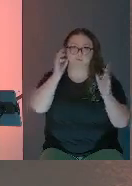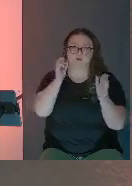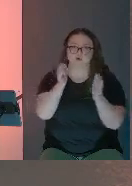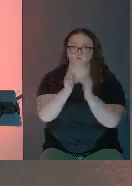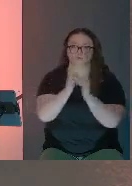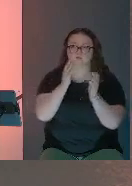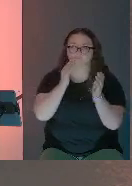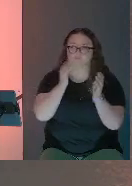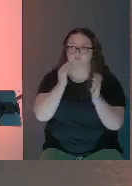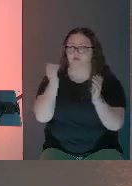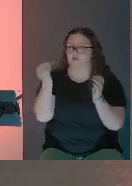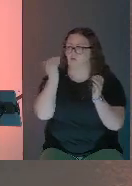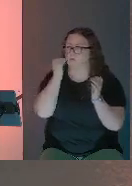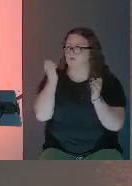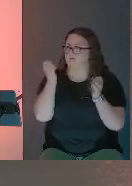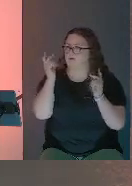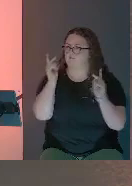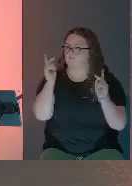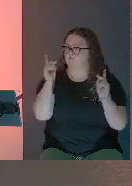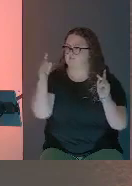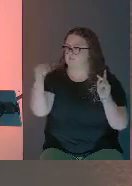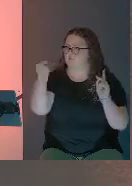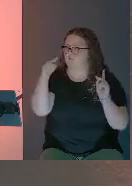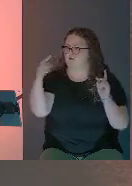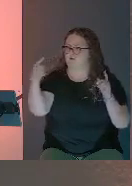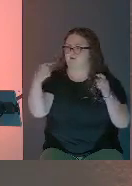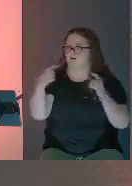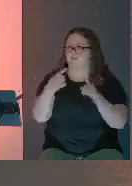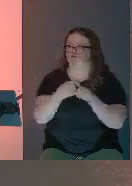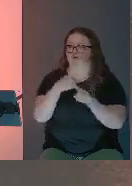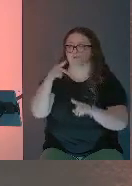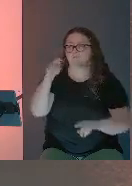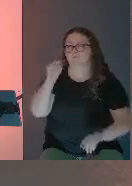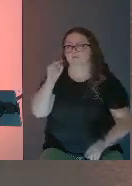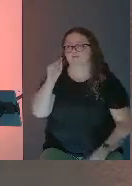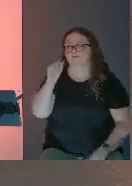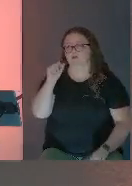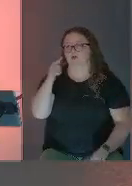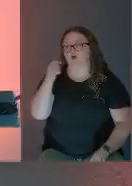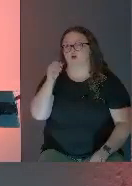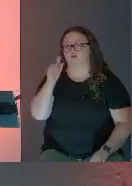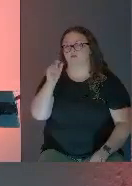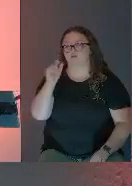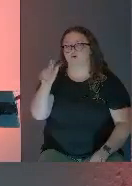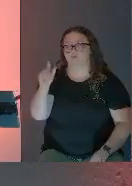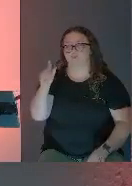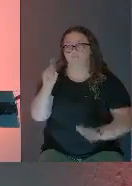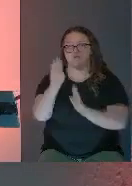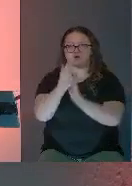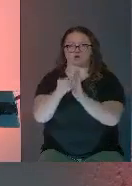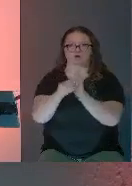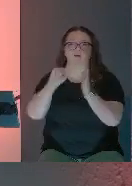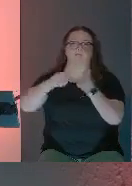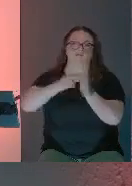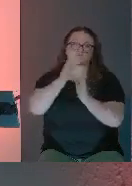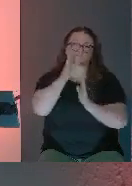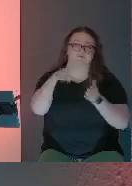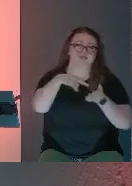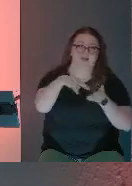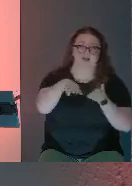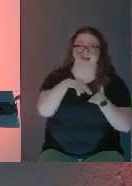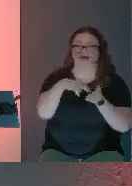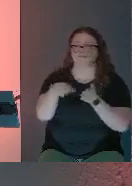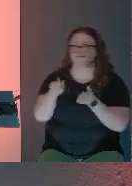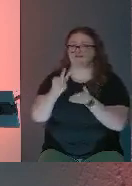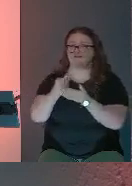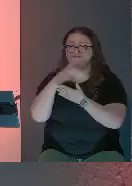whole bunch of you that are coming from a Pentecostal background, and I praise God for you, are going to be dancing and you're going to be doing flips.